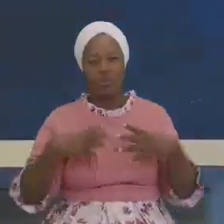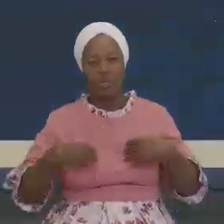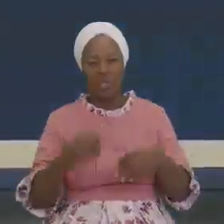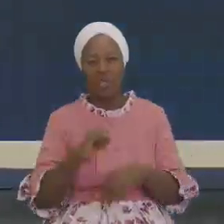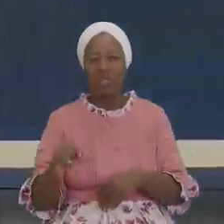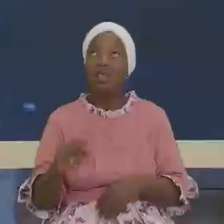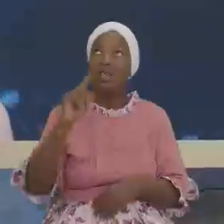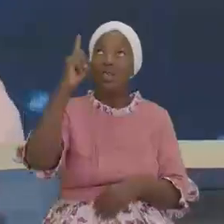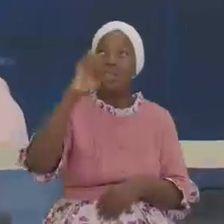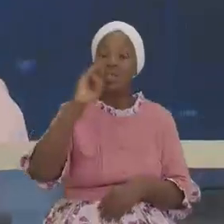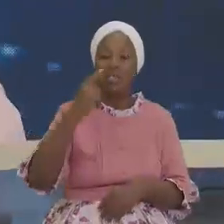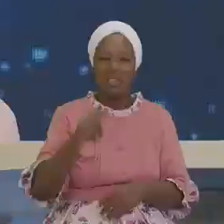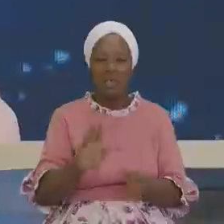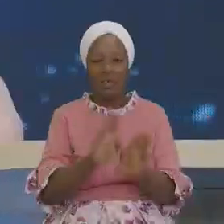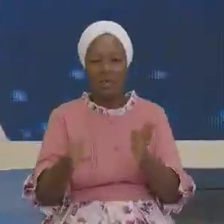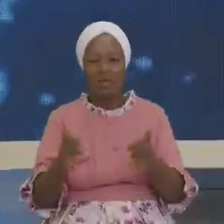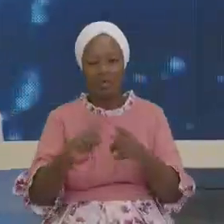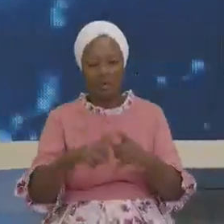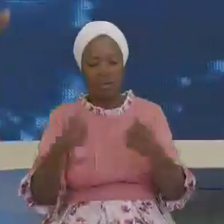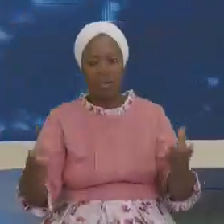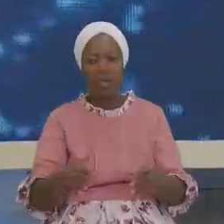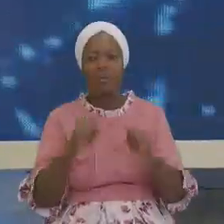the door to the supernatural.